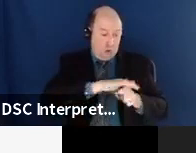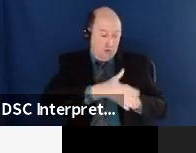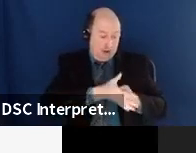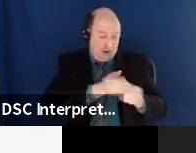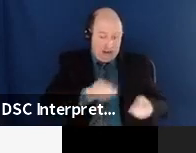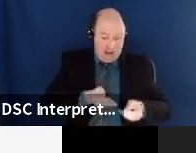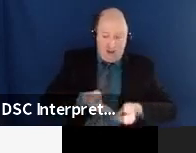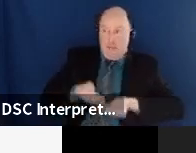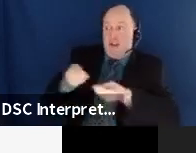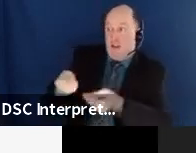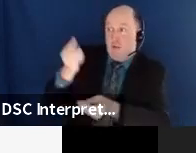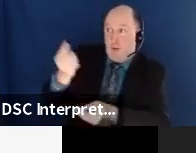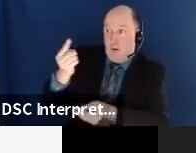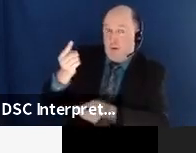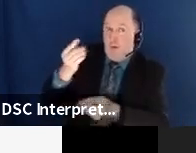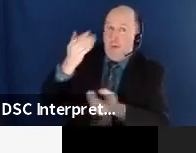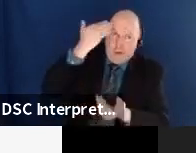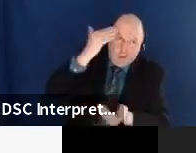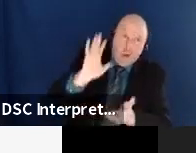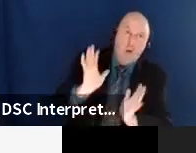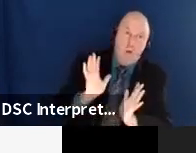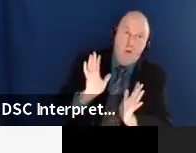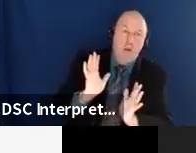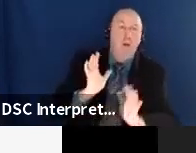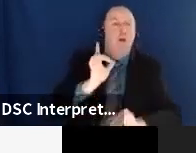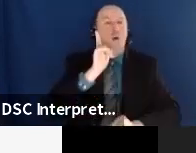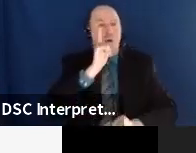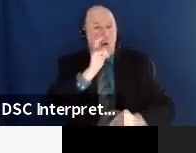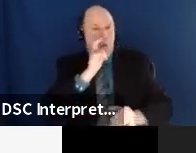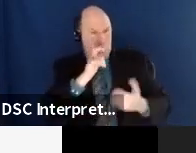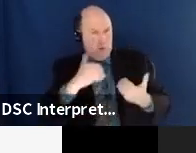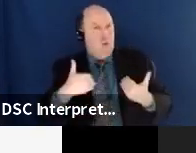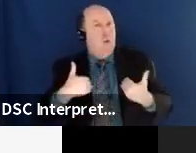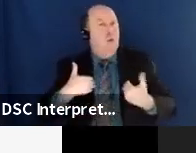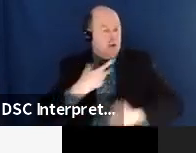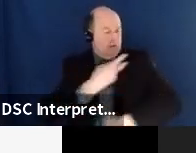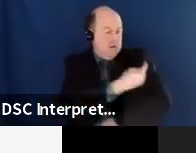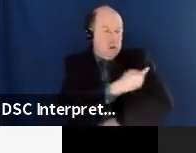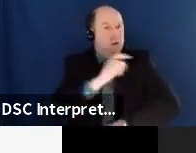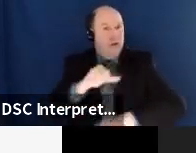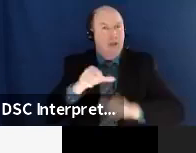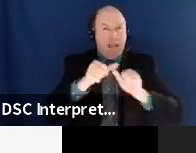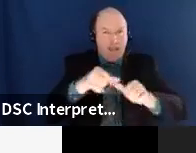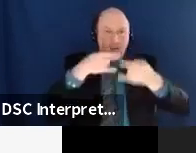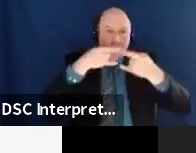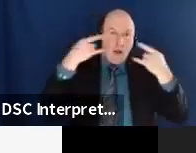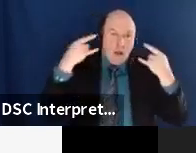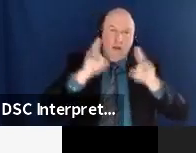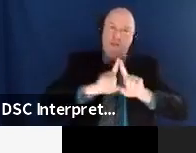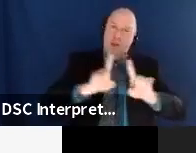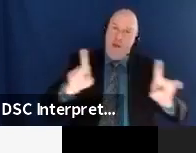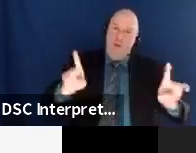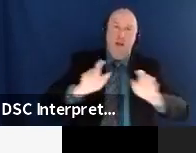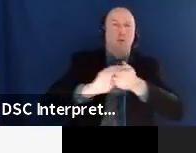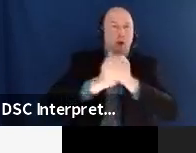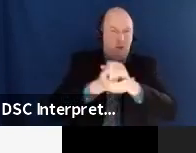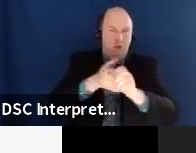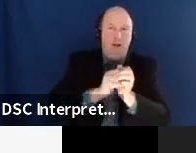others. At this time, those who get the vaccine should continue to wear that mask, practice social distancing, and again, washing your